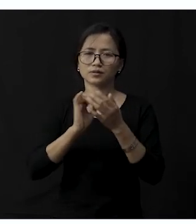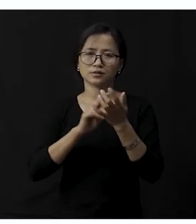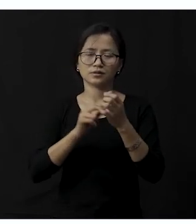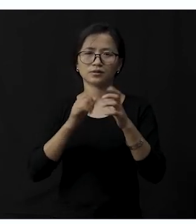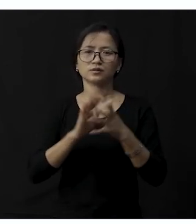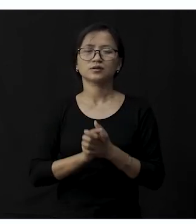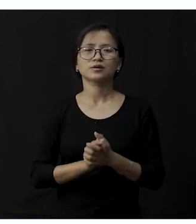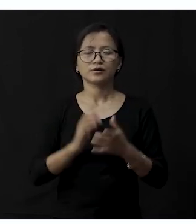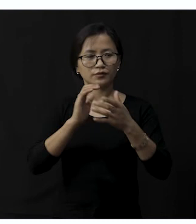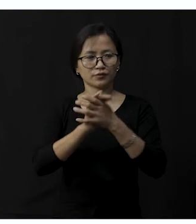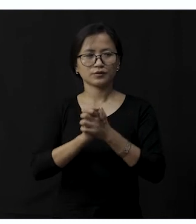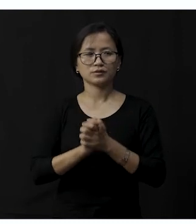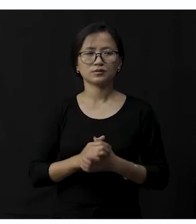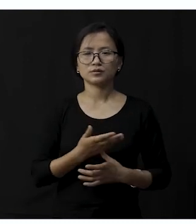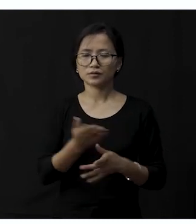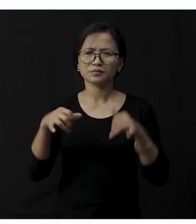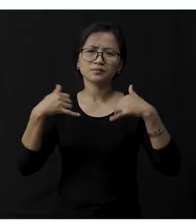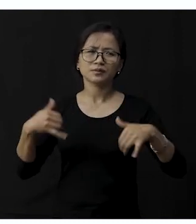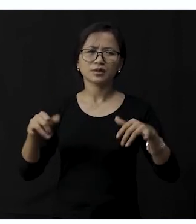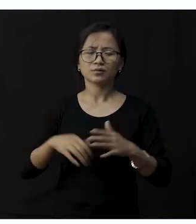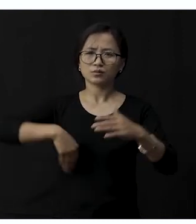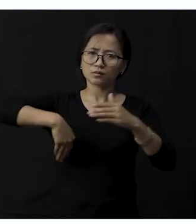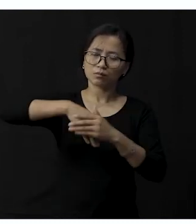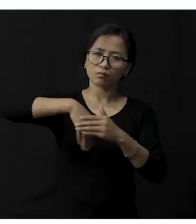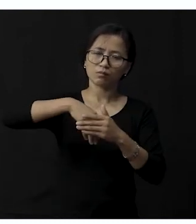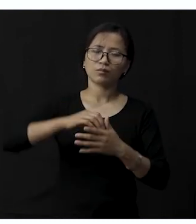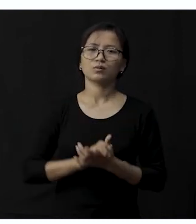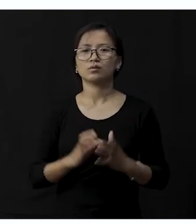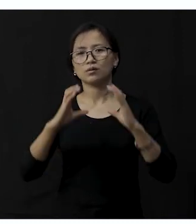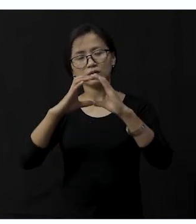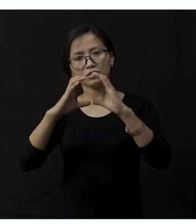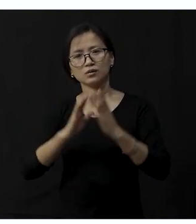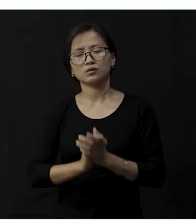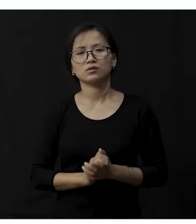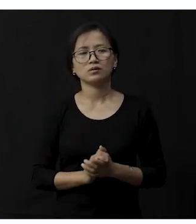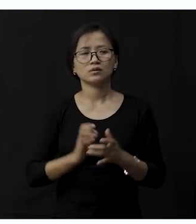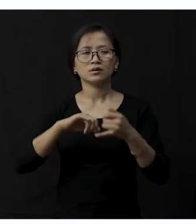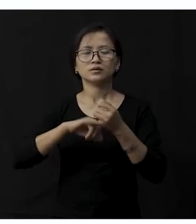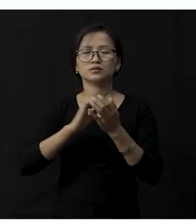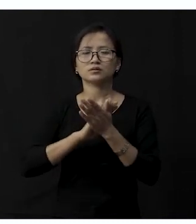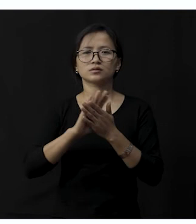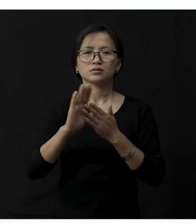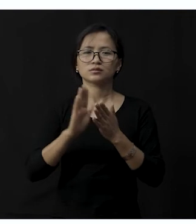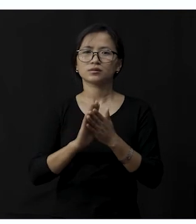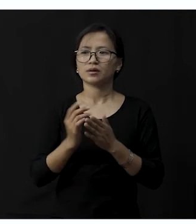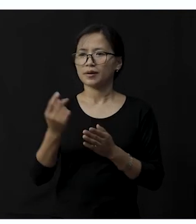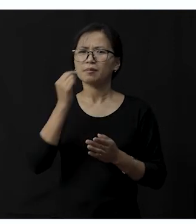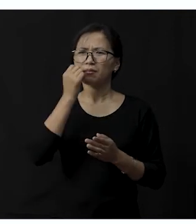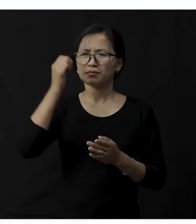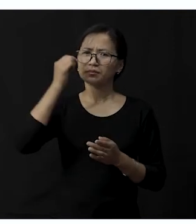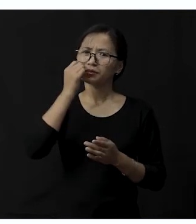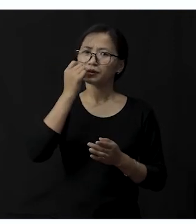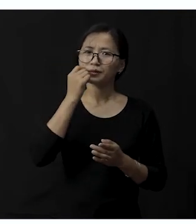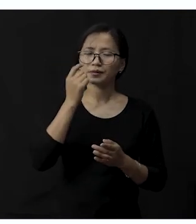with a ball. So Sean and Sheena both are nouns, and what are they? They are friends. They are playing